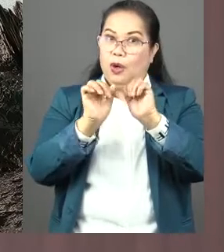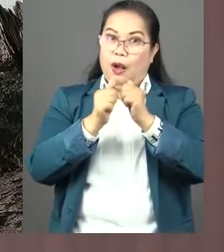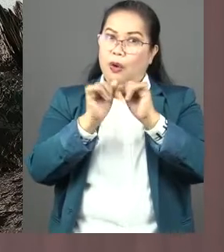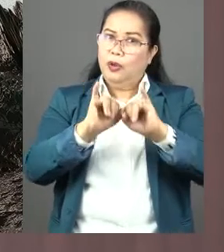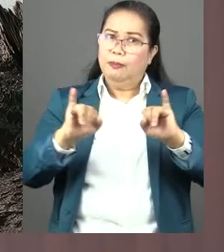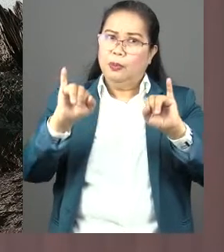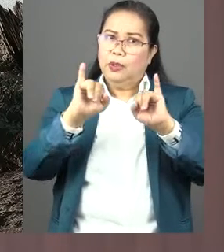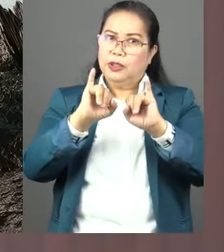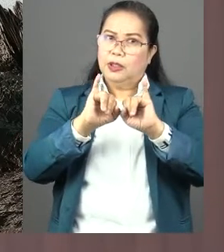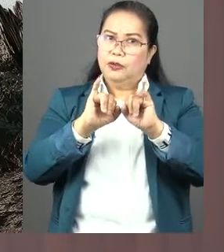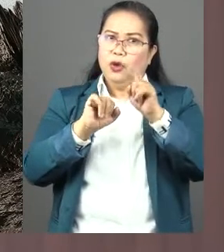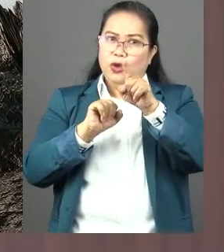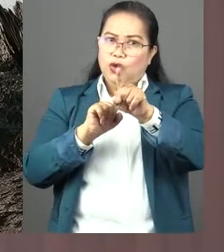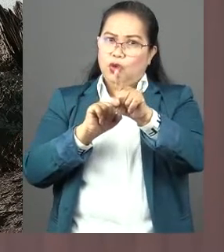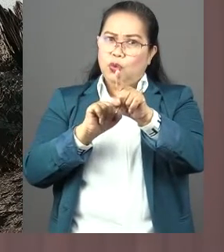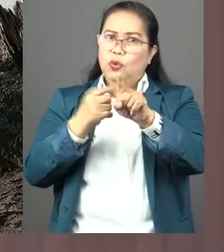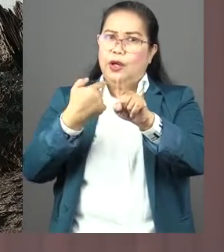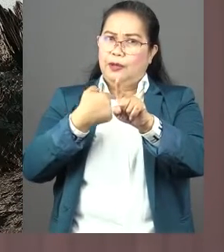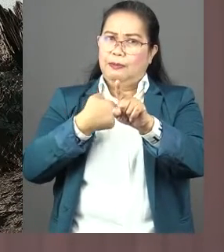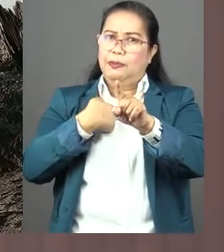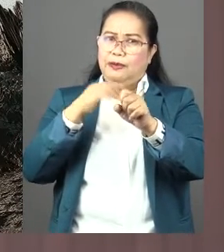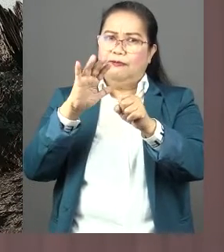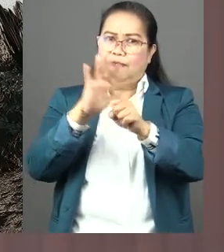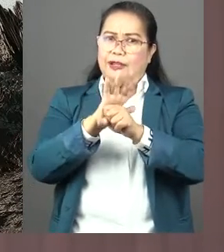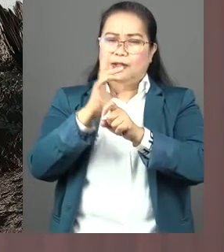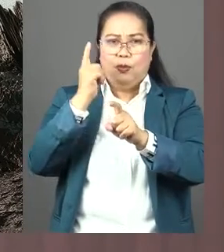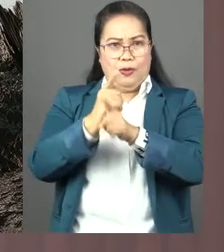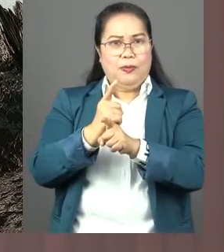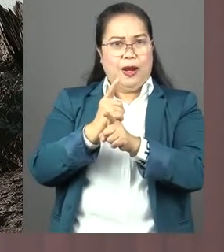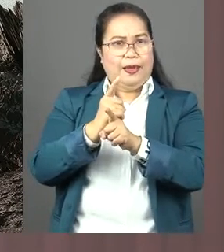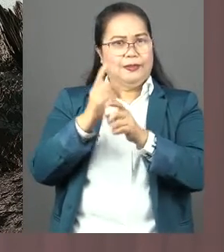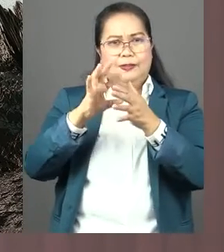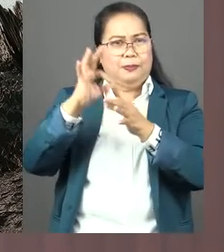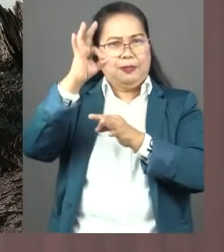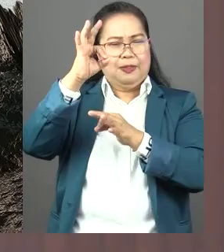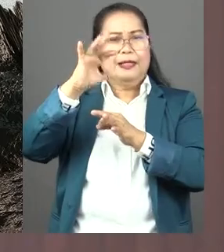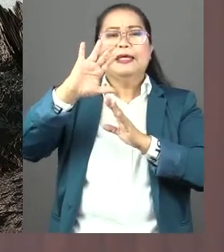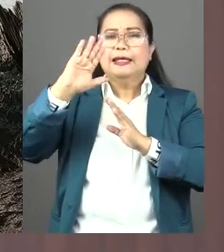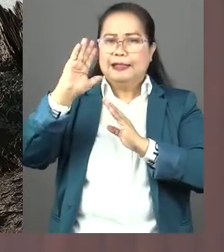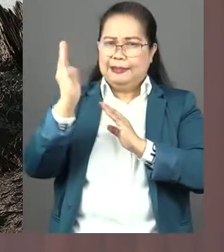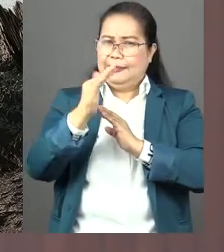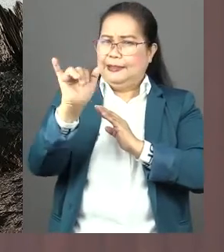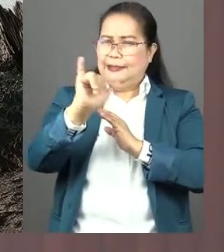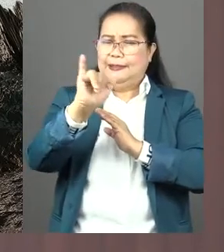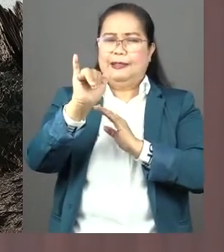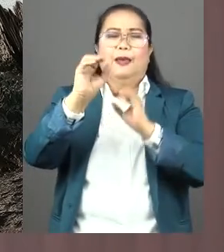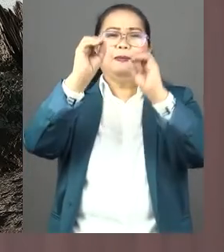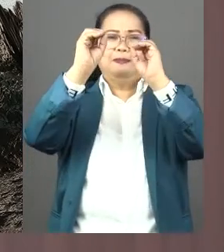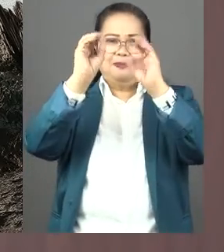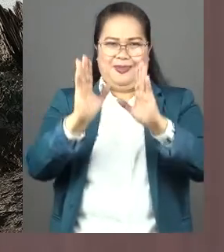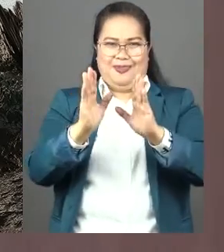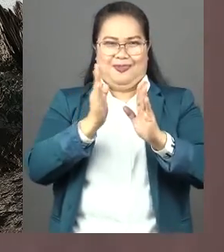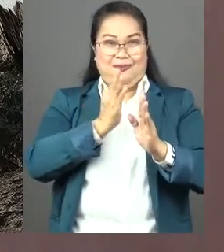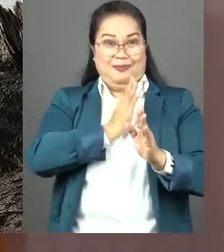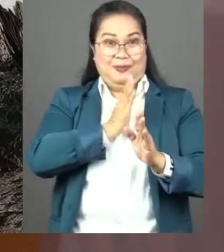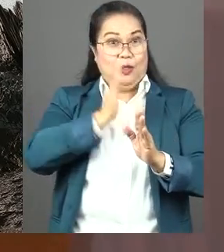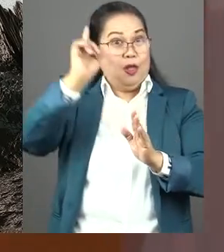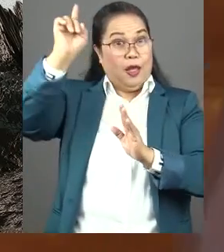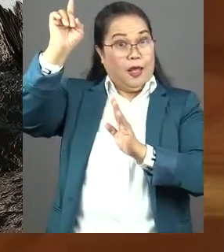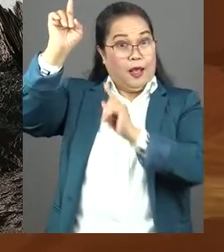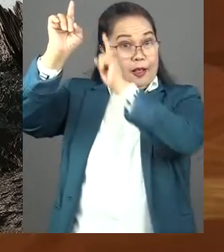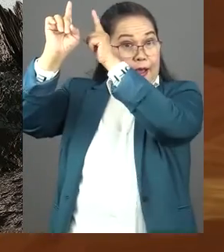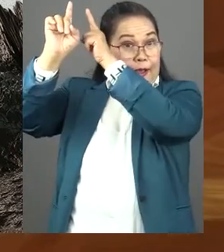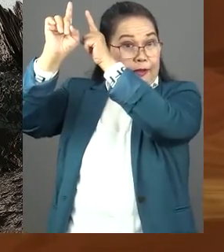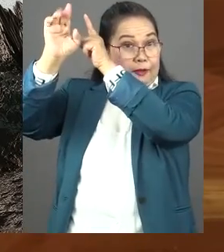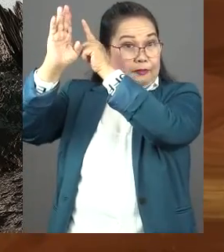is for you and I to be filled with the right Spirit. And then like any good teacher, I'm referring to God, not to Paul,